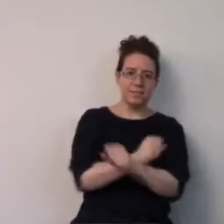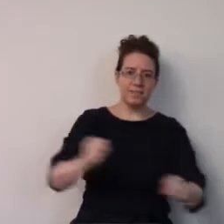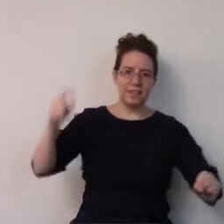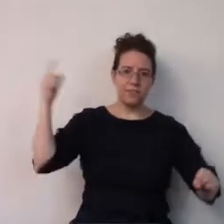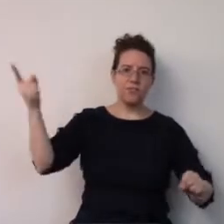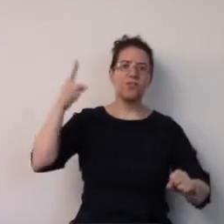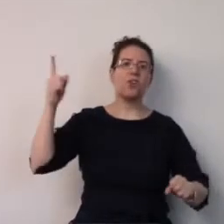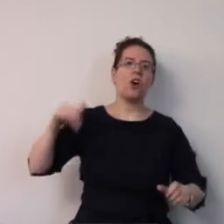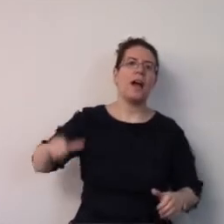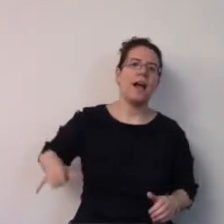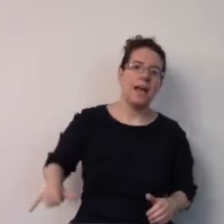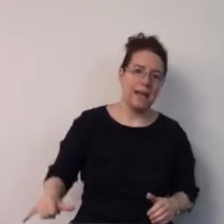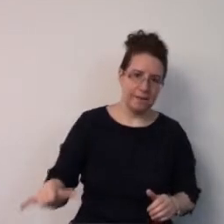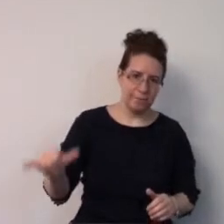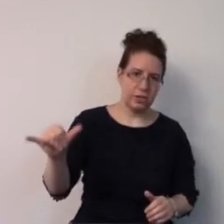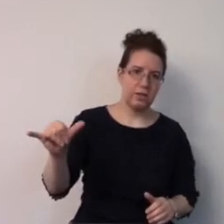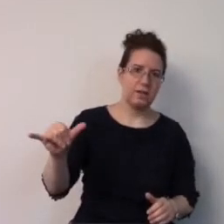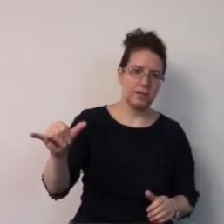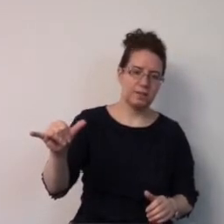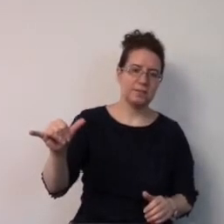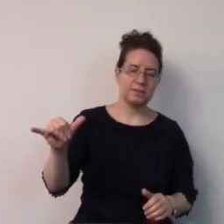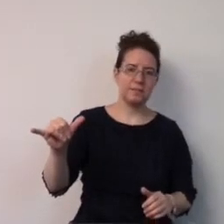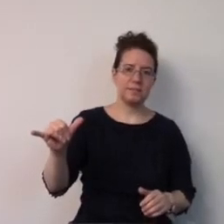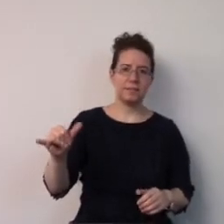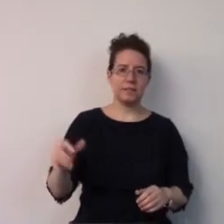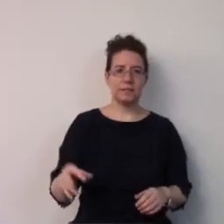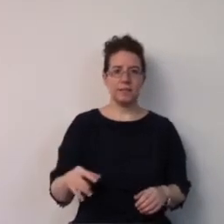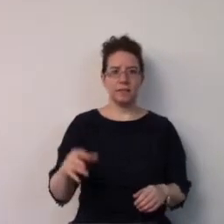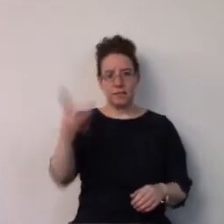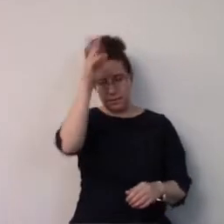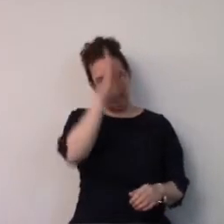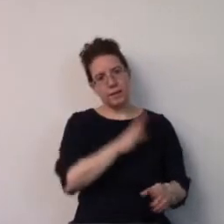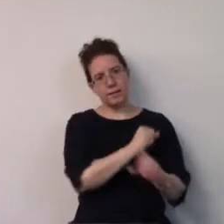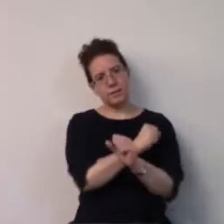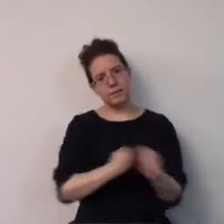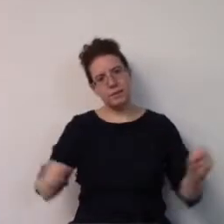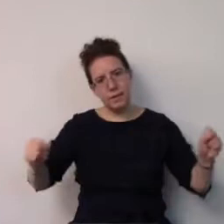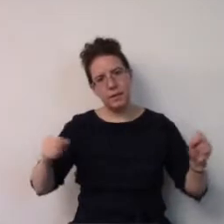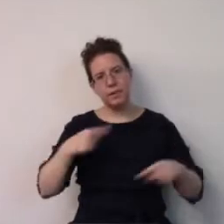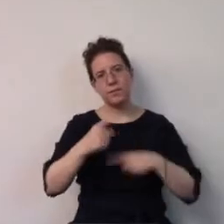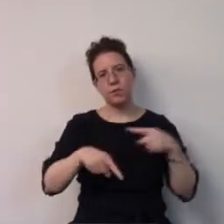save ourselves. That's right. And he'll keep us. That's right. And we'll keep looking at him. Yeah.